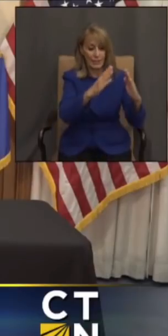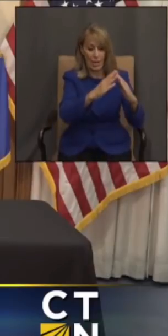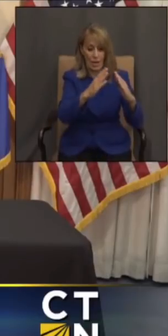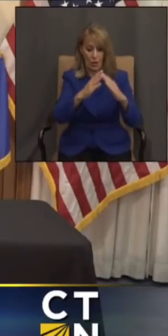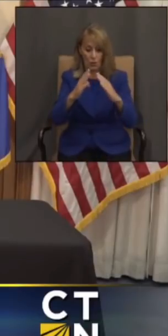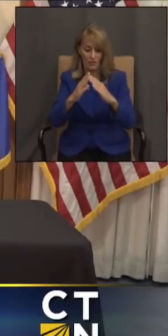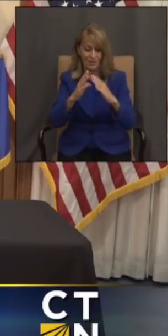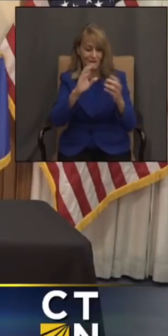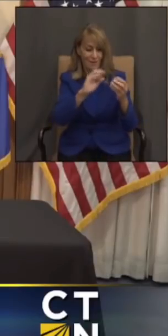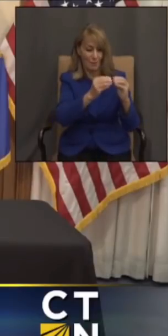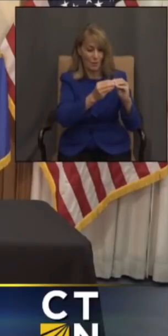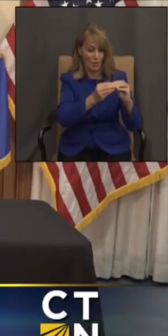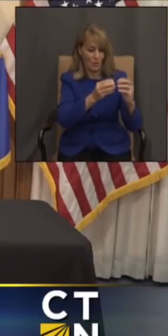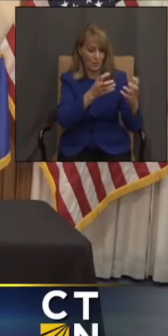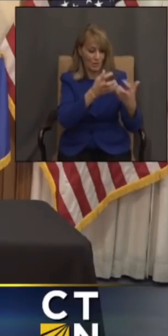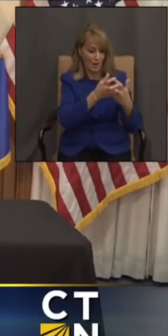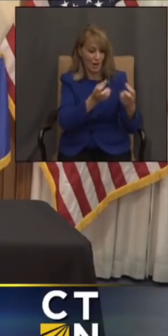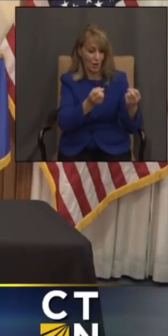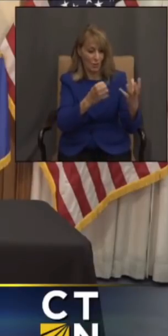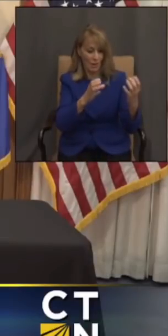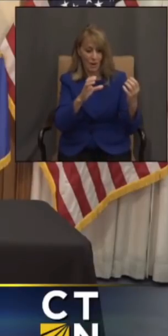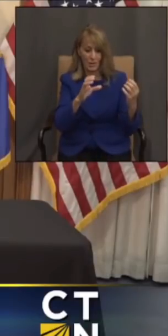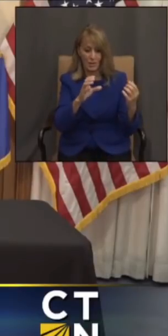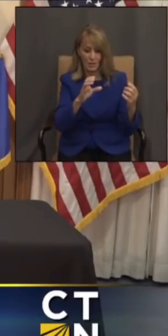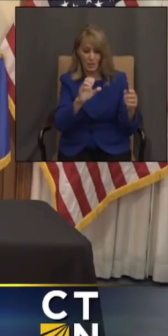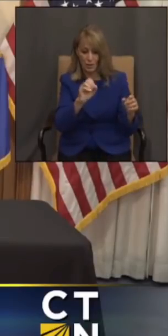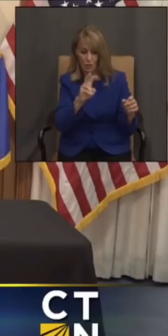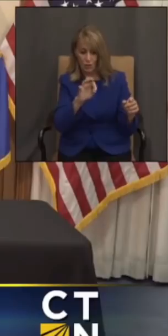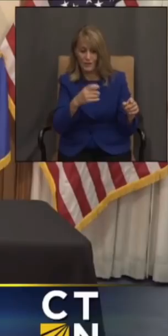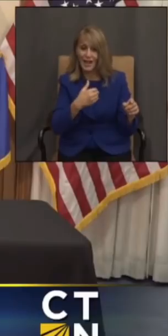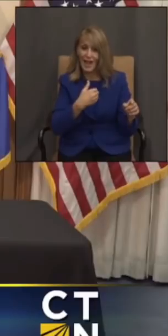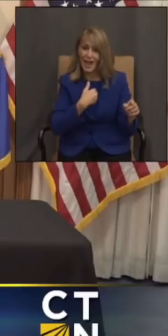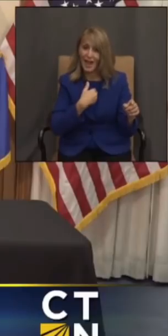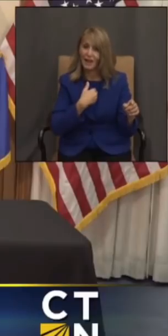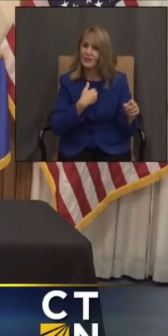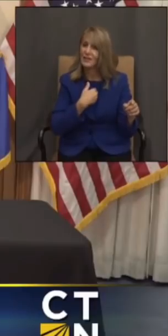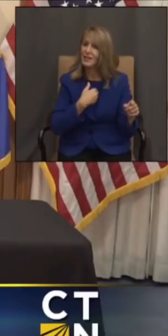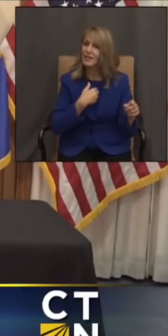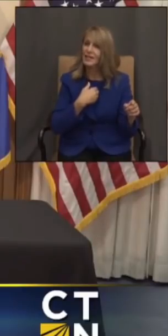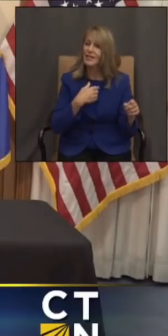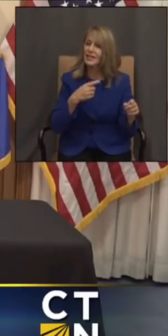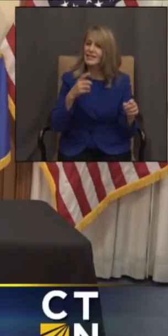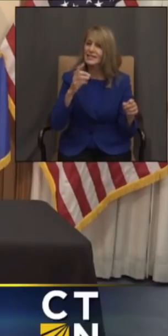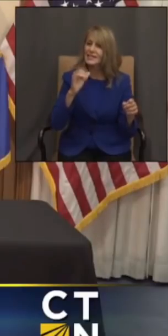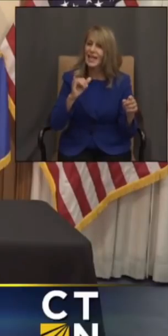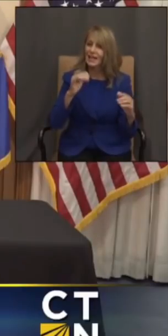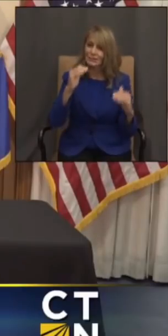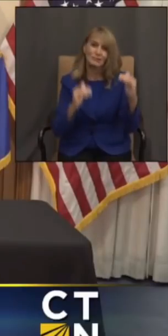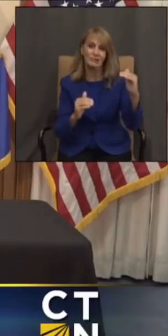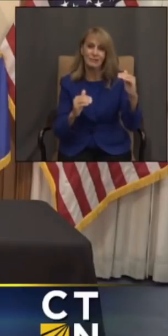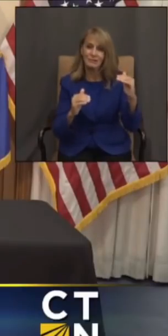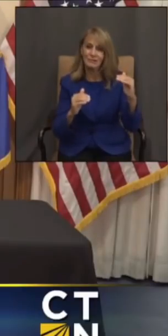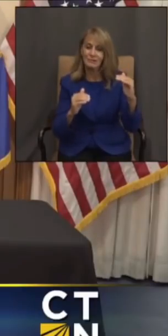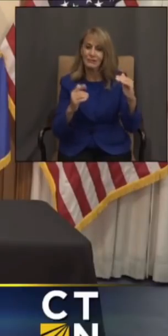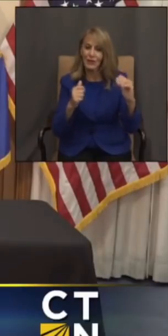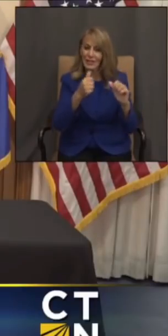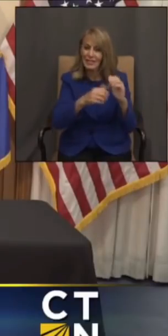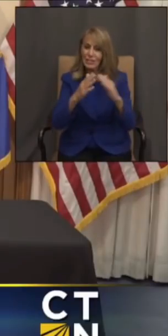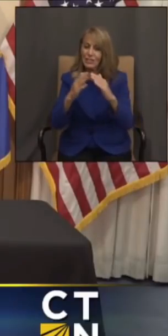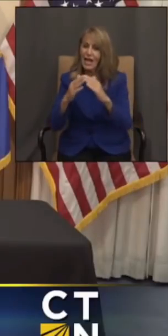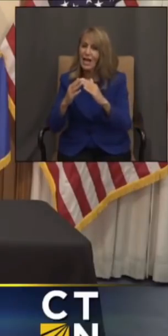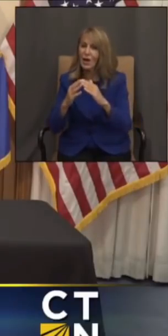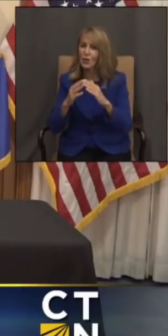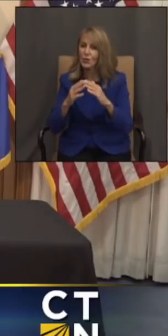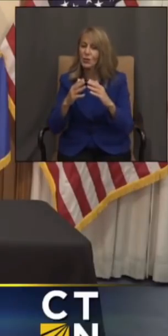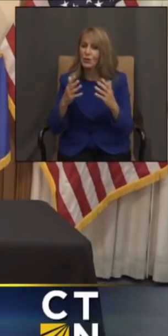this highlight the problem that the state is having with equity and getting it into the SBI towns? Or is this just a matter